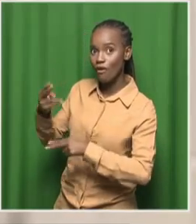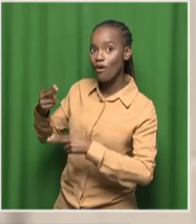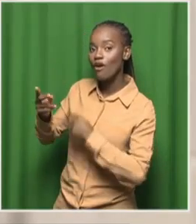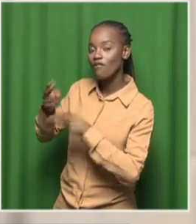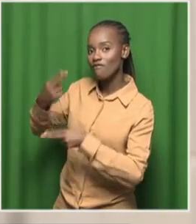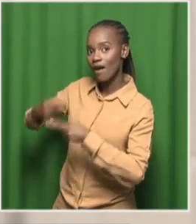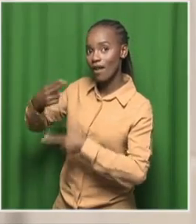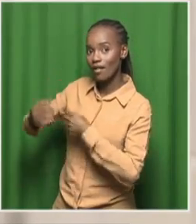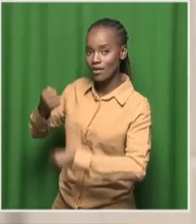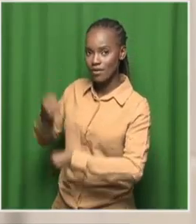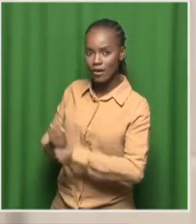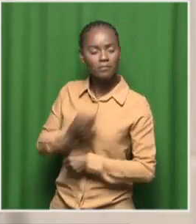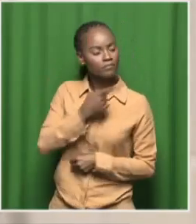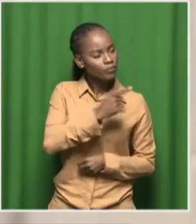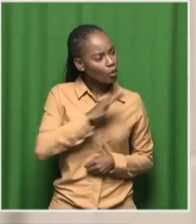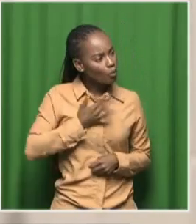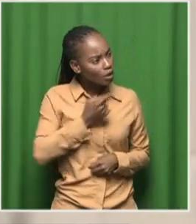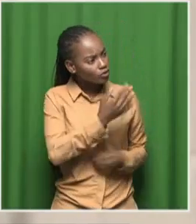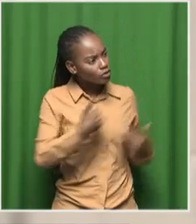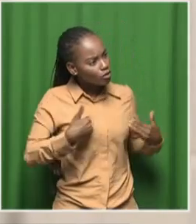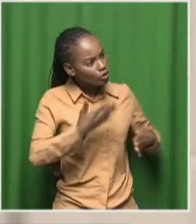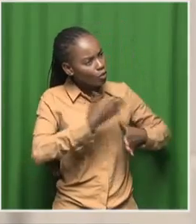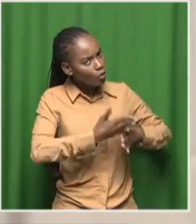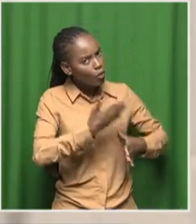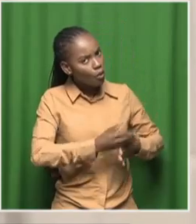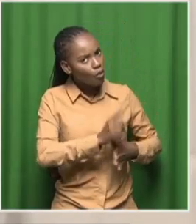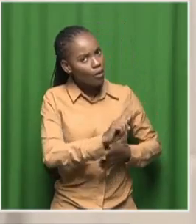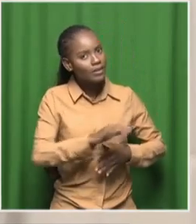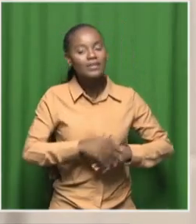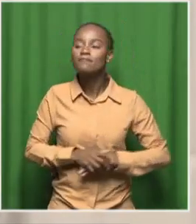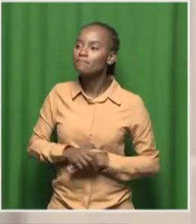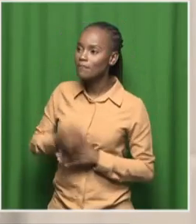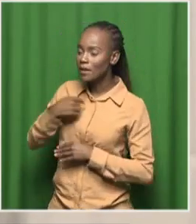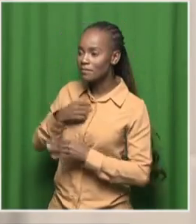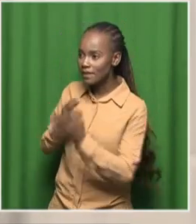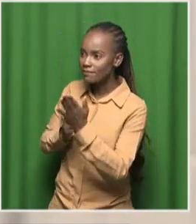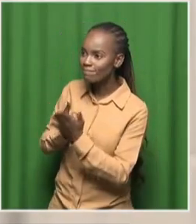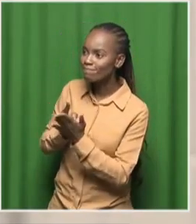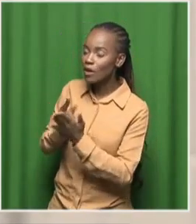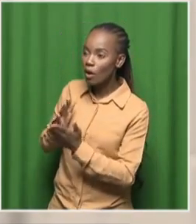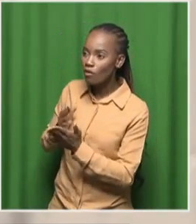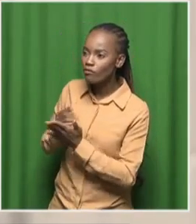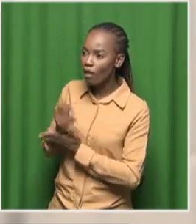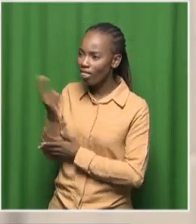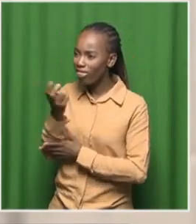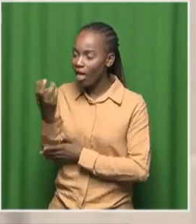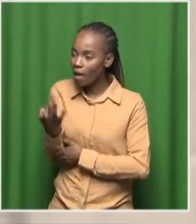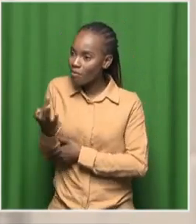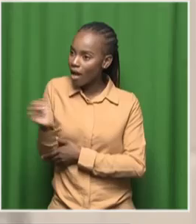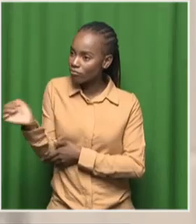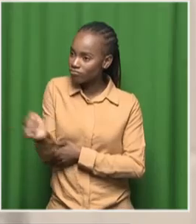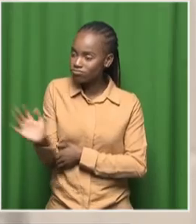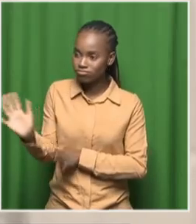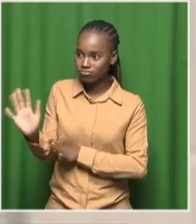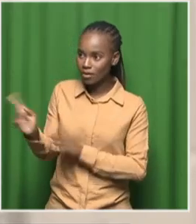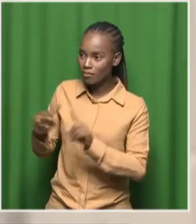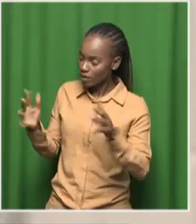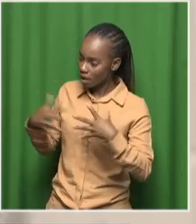Definitely, I'm considering opening up something of my own, hopefully, but I also want to focus more